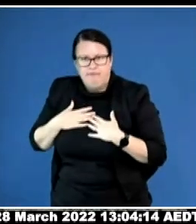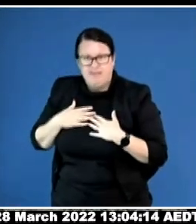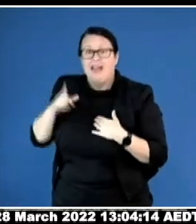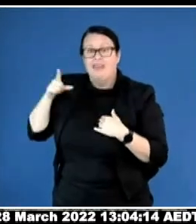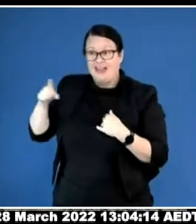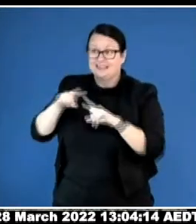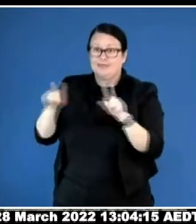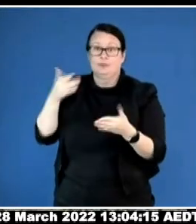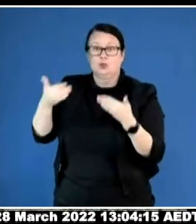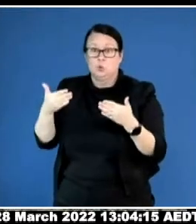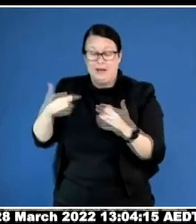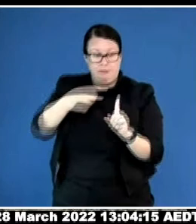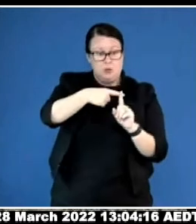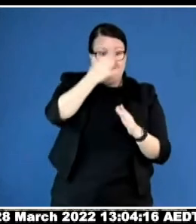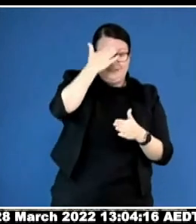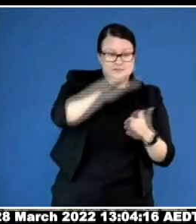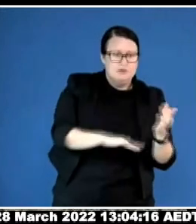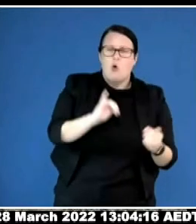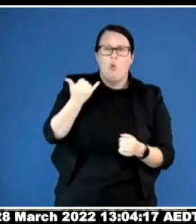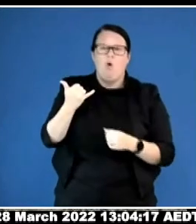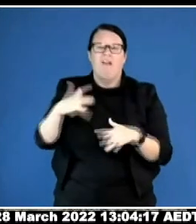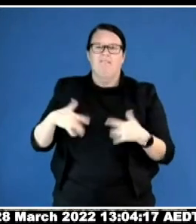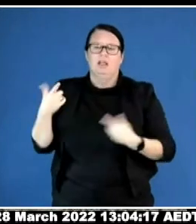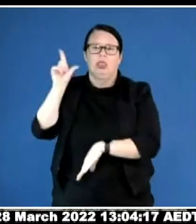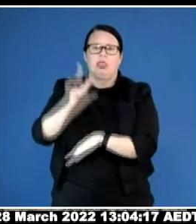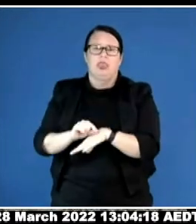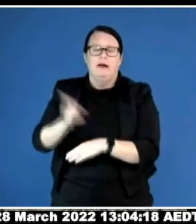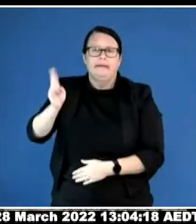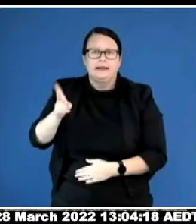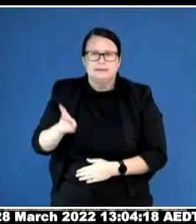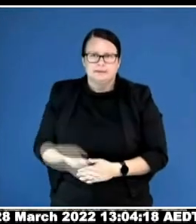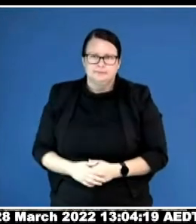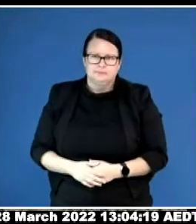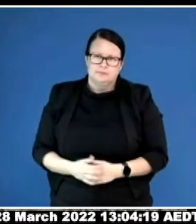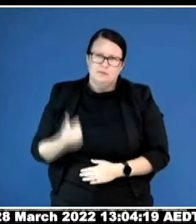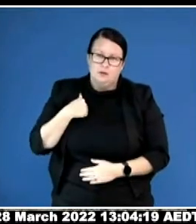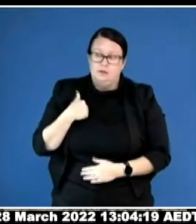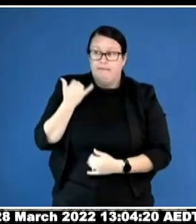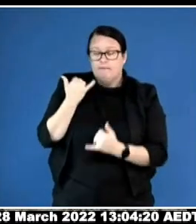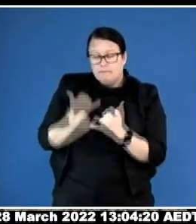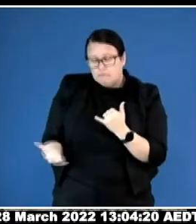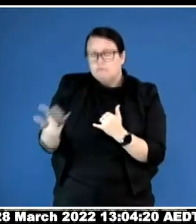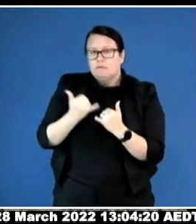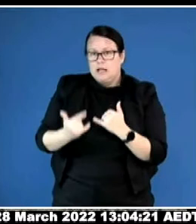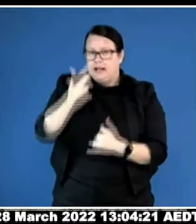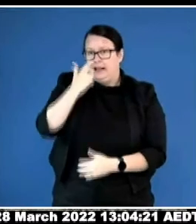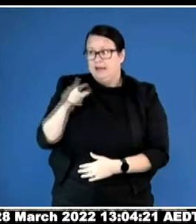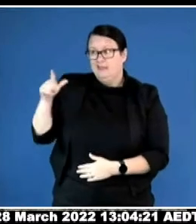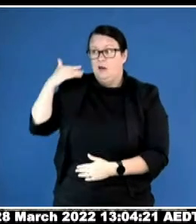police versus a bad experience with police. So in that regard, I was very lucky, and it started